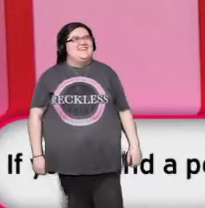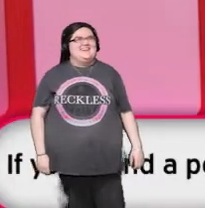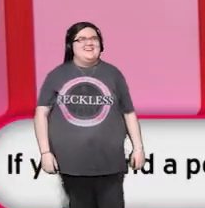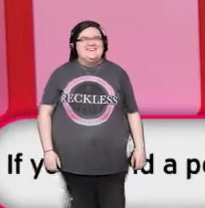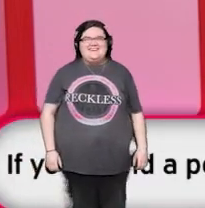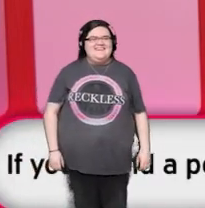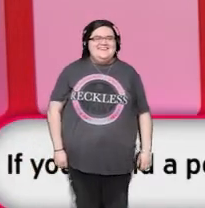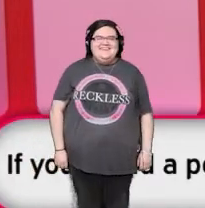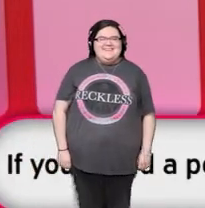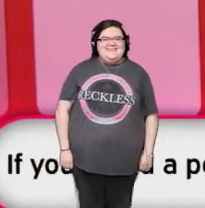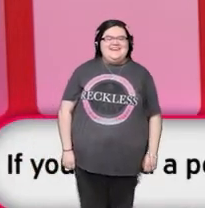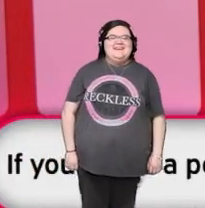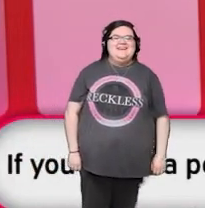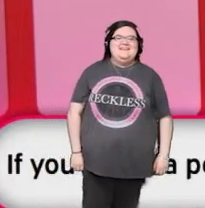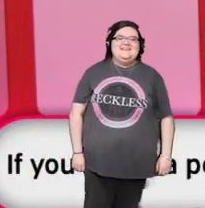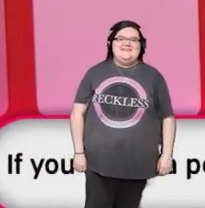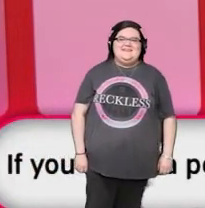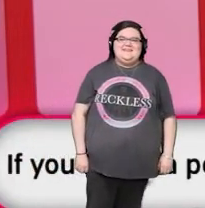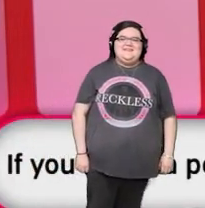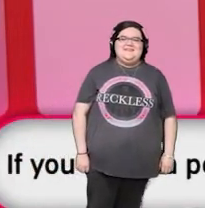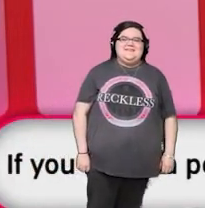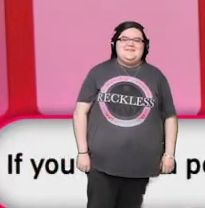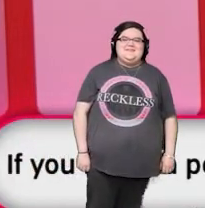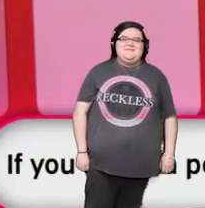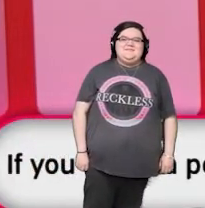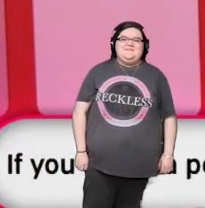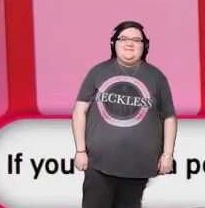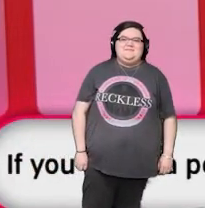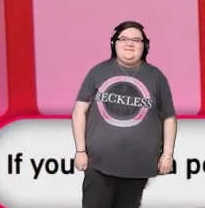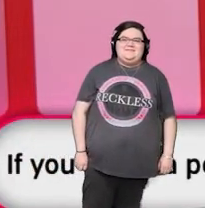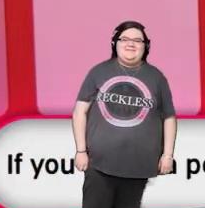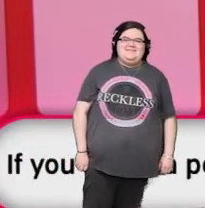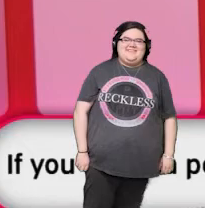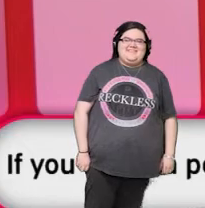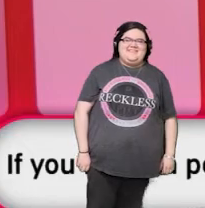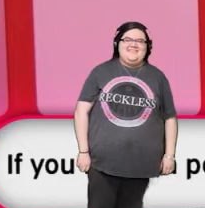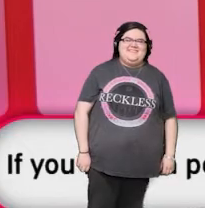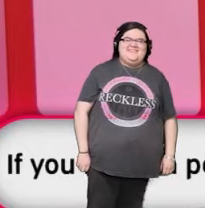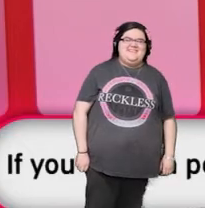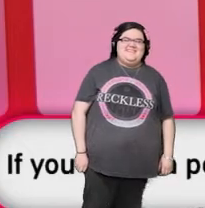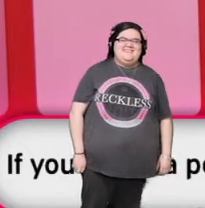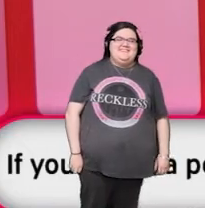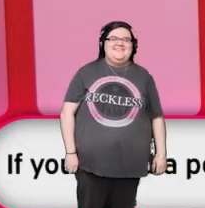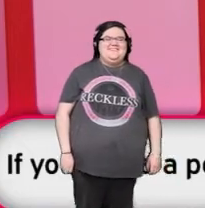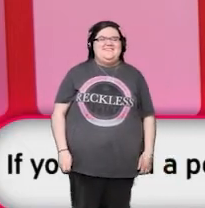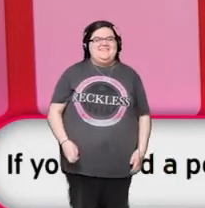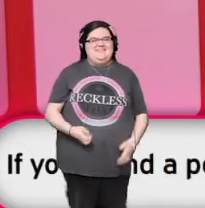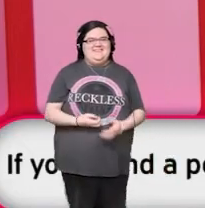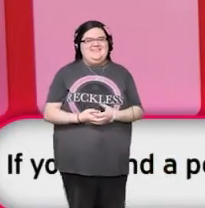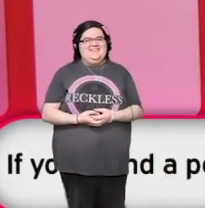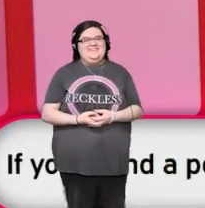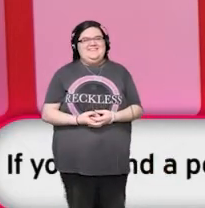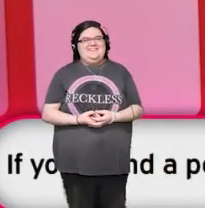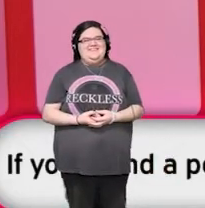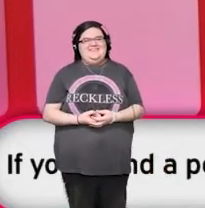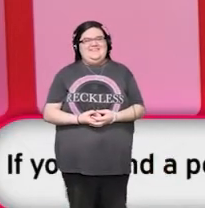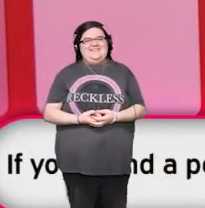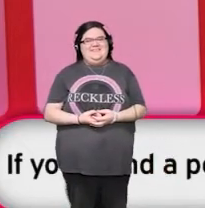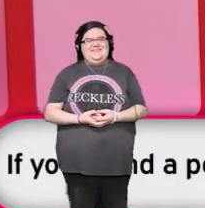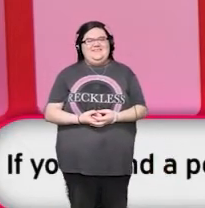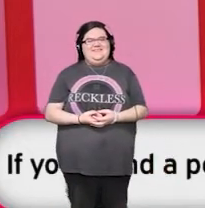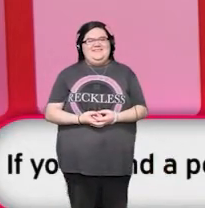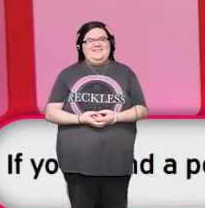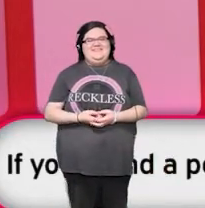Yeah. Oh my god. I had your SD card, I clicked that folder, and you'd be like, oh, and I'd be like, don't worry. You'd be like, that's calm. Nah, I wouldn't. I'd just be like, thanks for